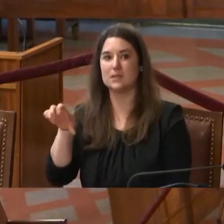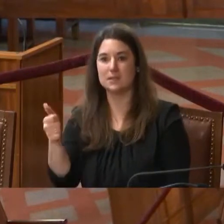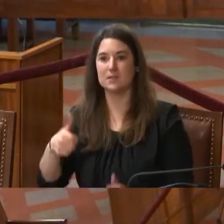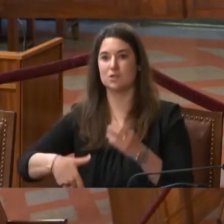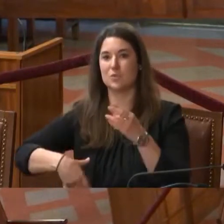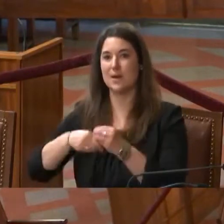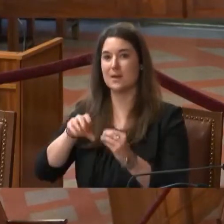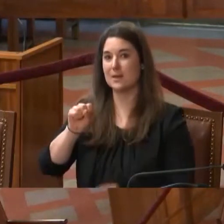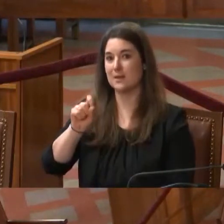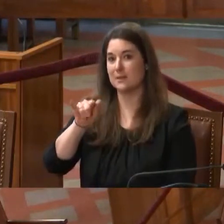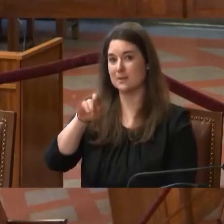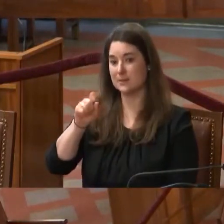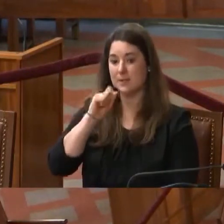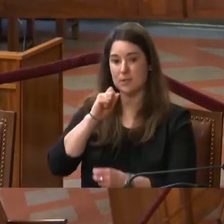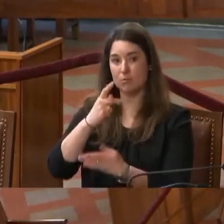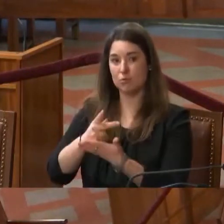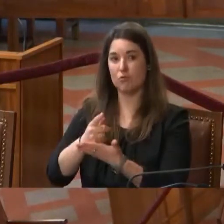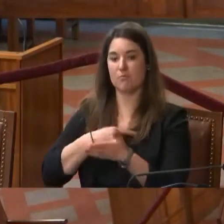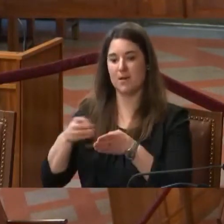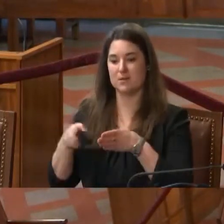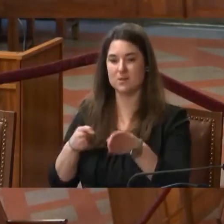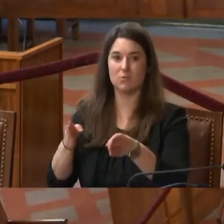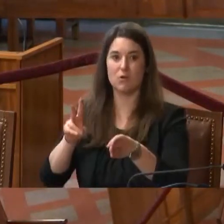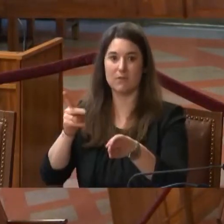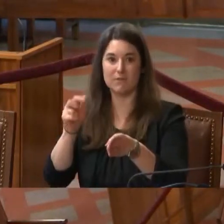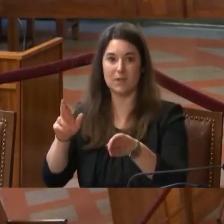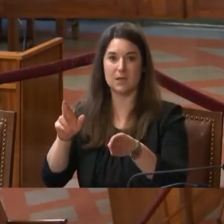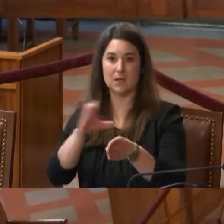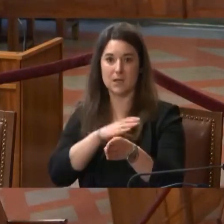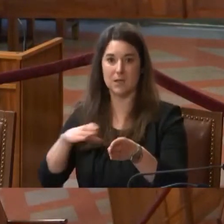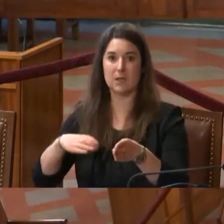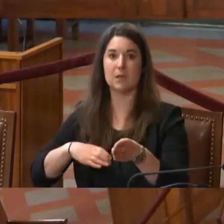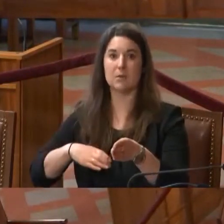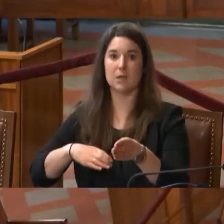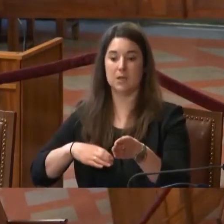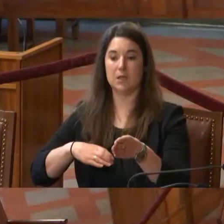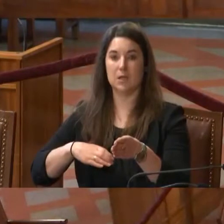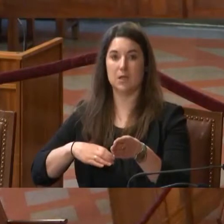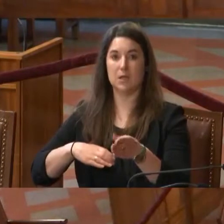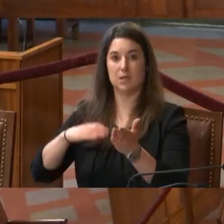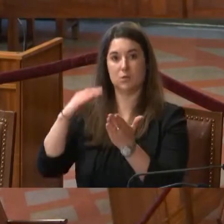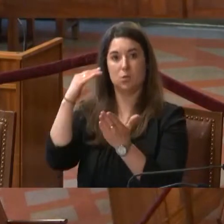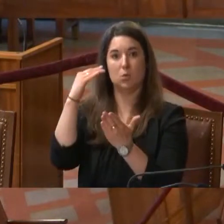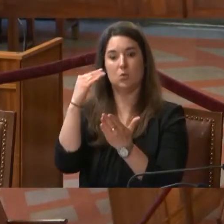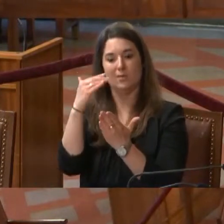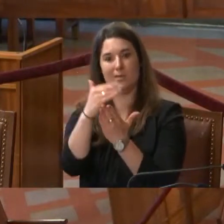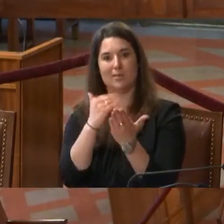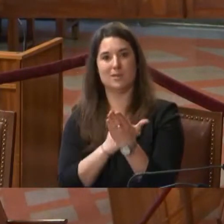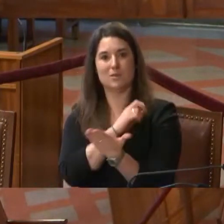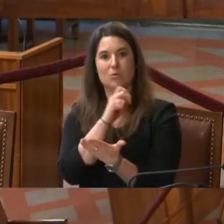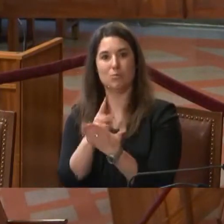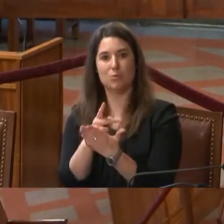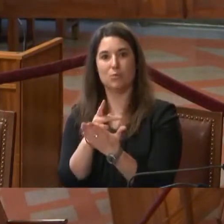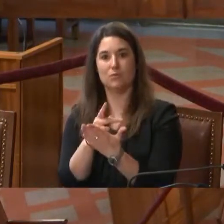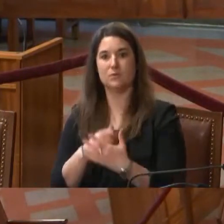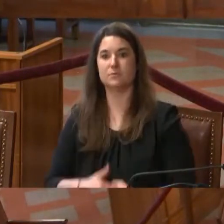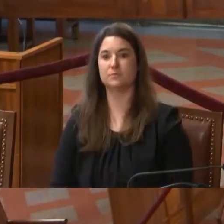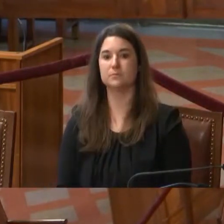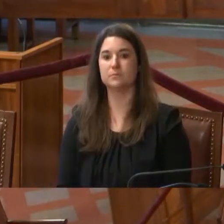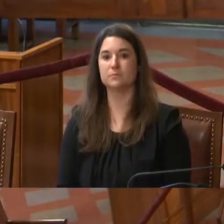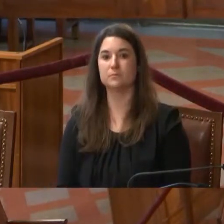add sites approved by the Sidewalk and Vending Committee to the list of sites approved by Council.